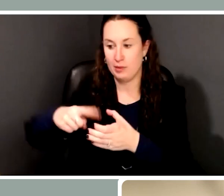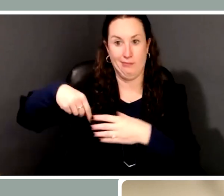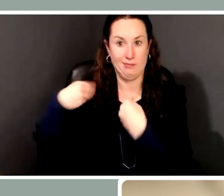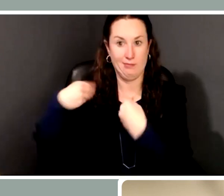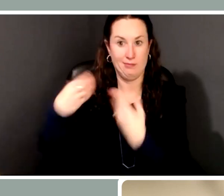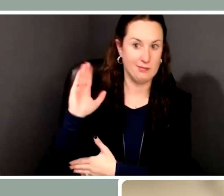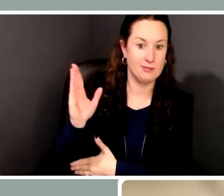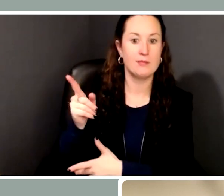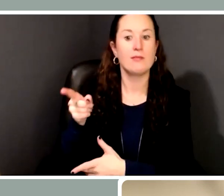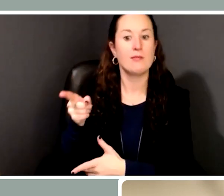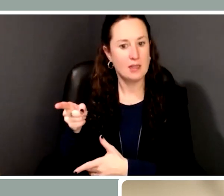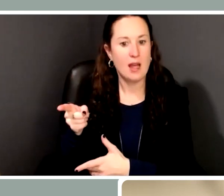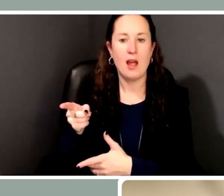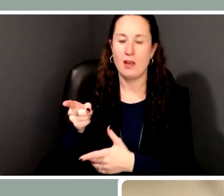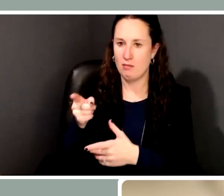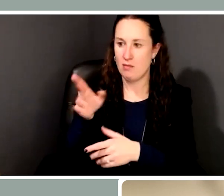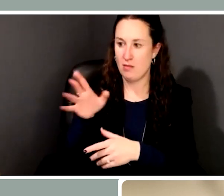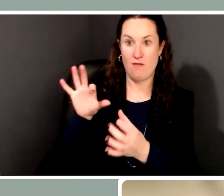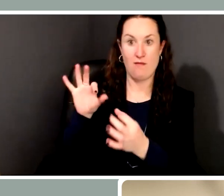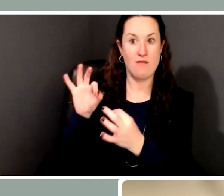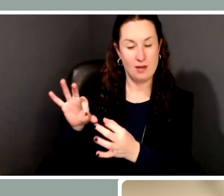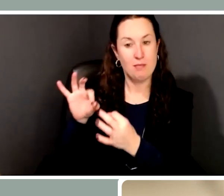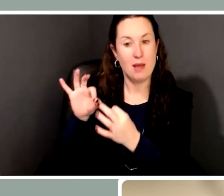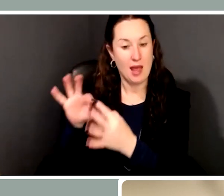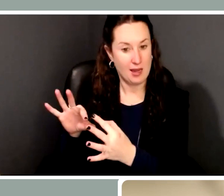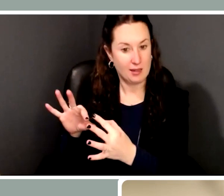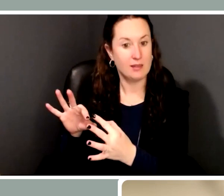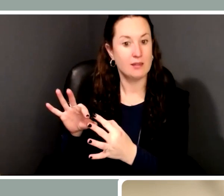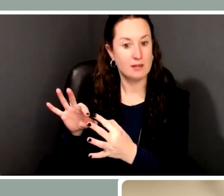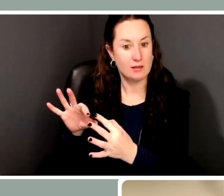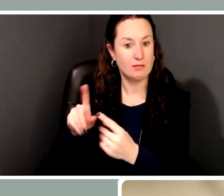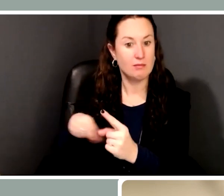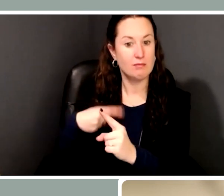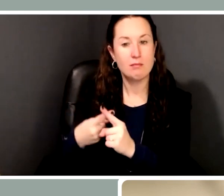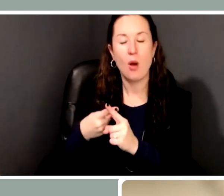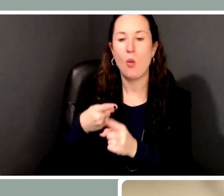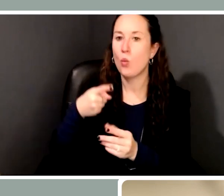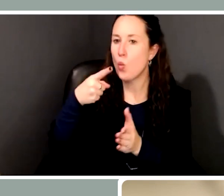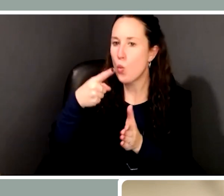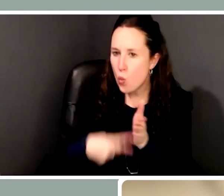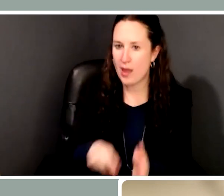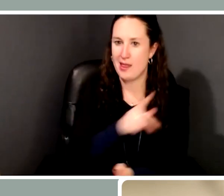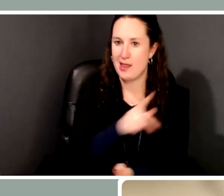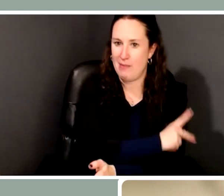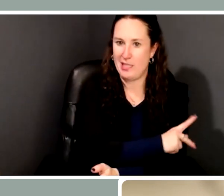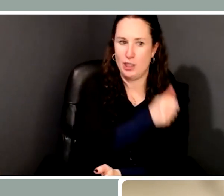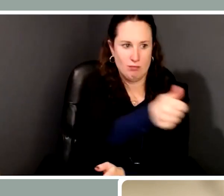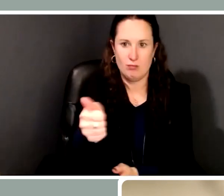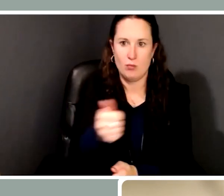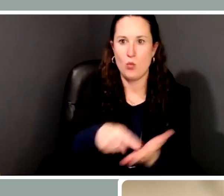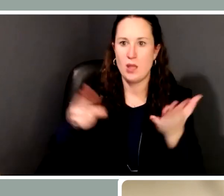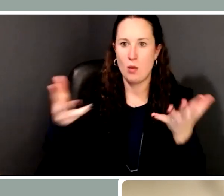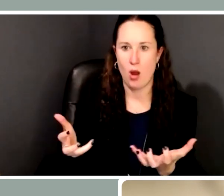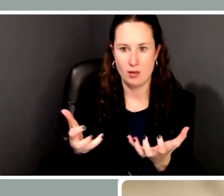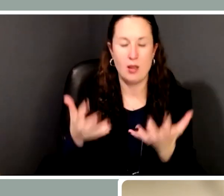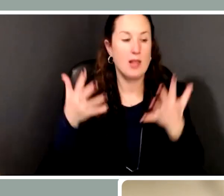of got feedback about, what patients wanted and how they'd want to talk about dose reductions.